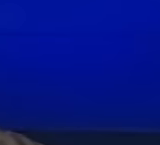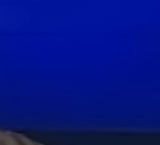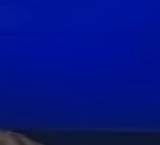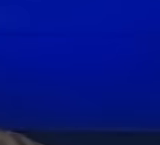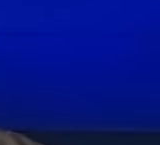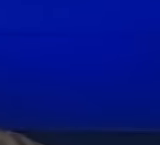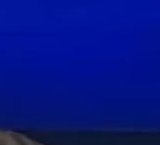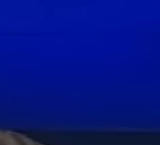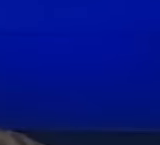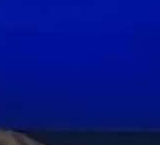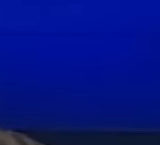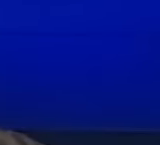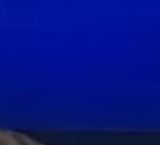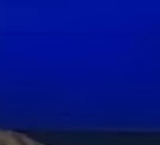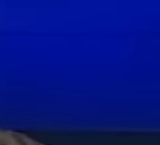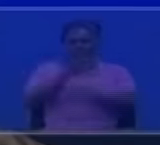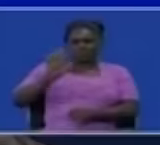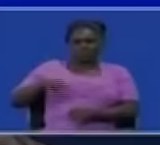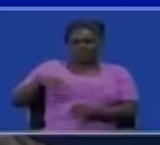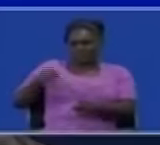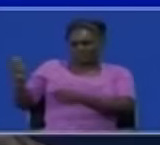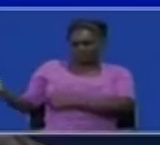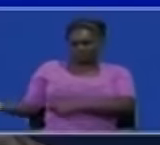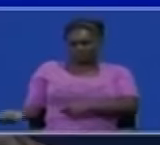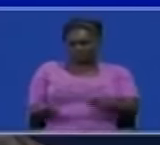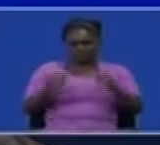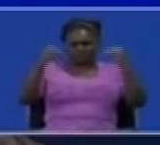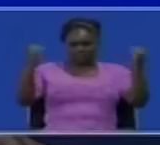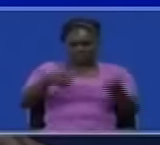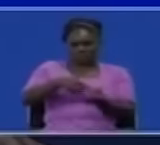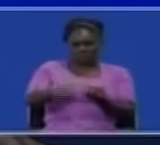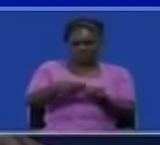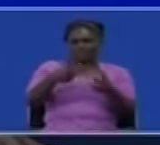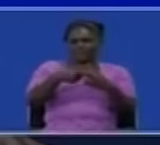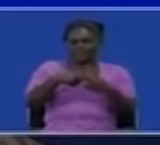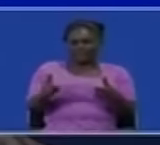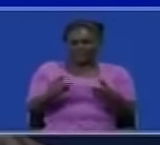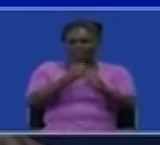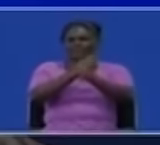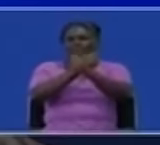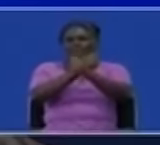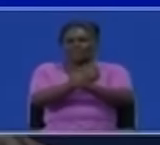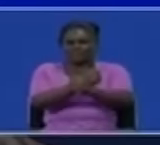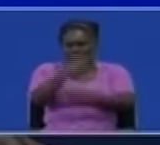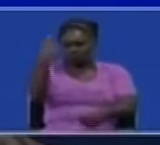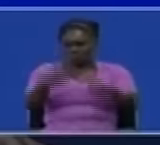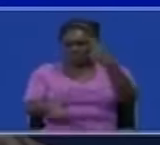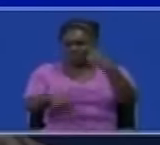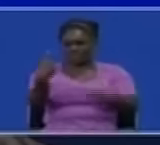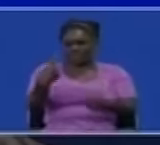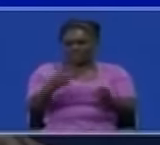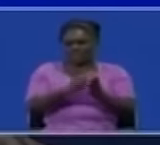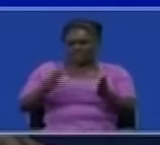Welcome back. Let's talk sports now. Defending Women's Africa Club champions Orange Telkom began their title defense on a winning note after